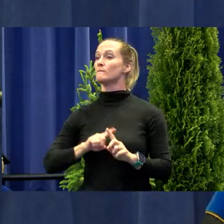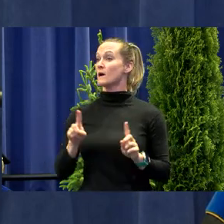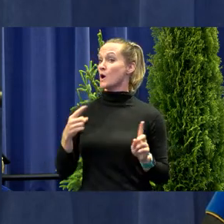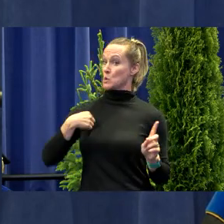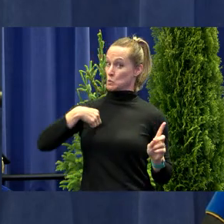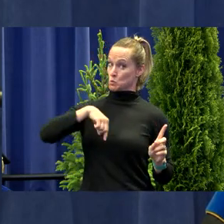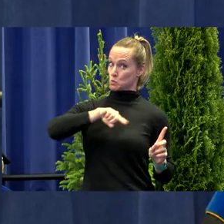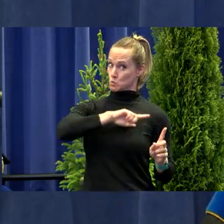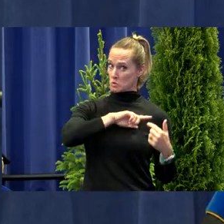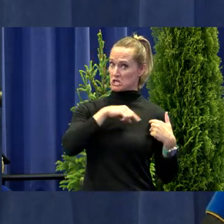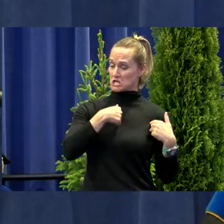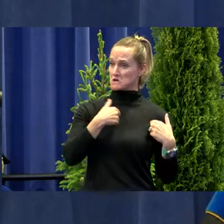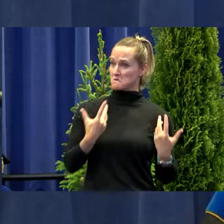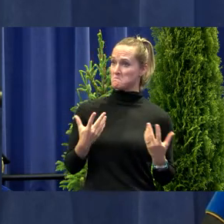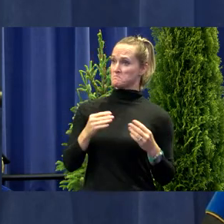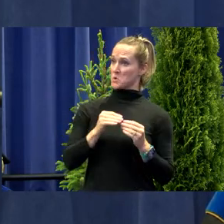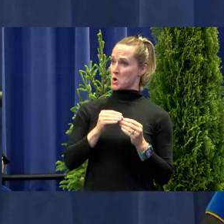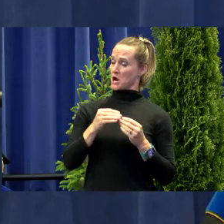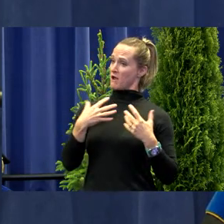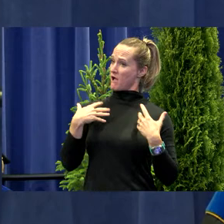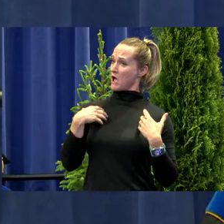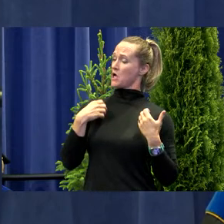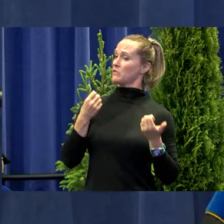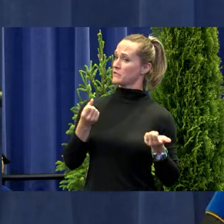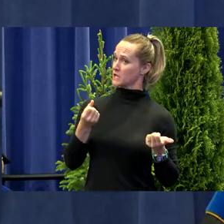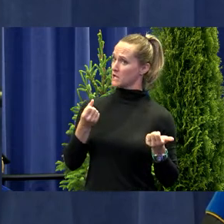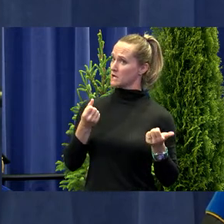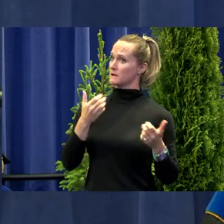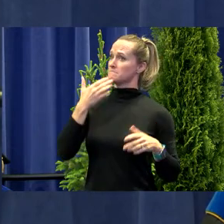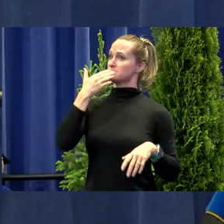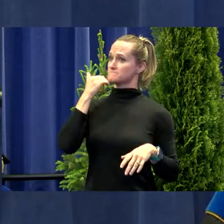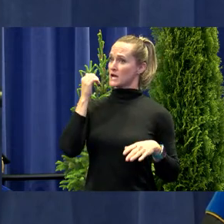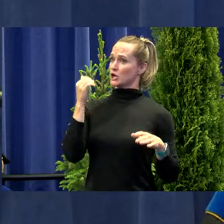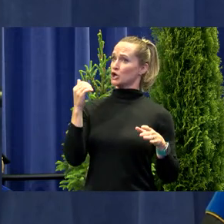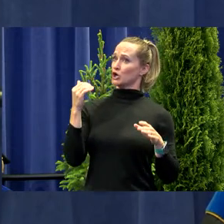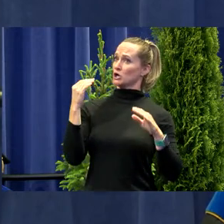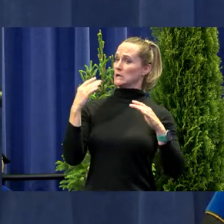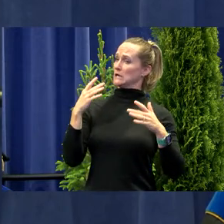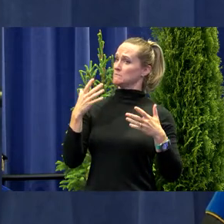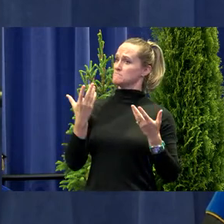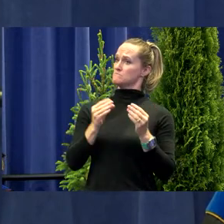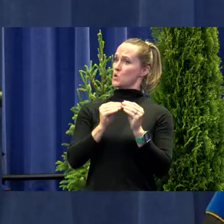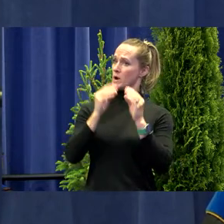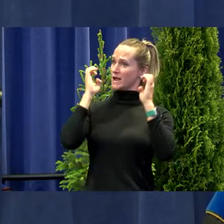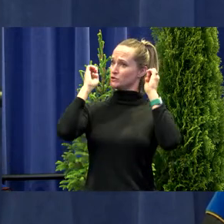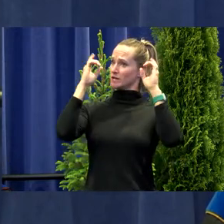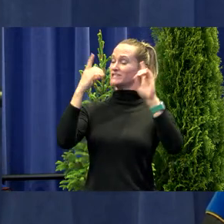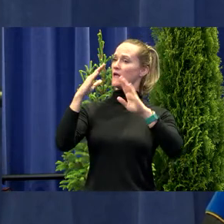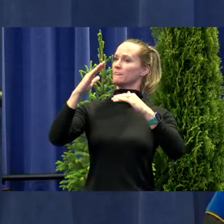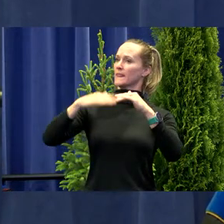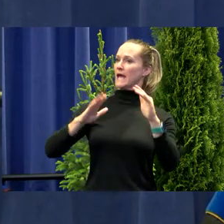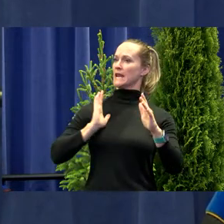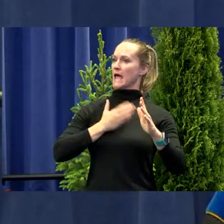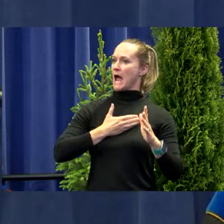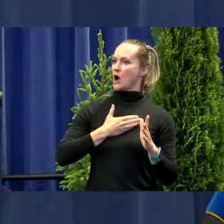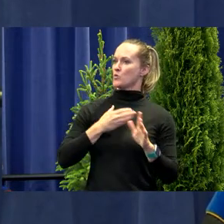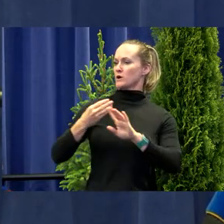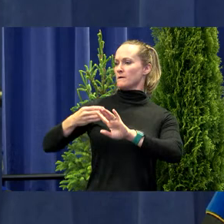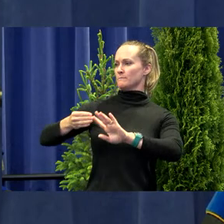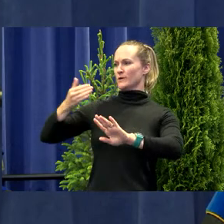average, healthier, better educated, and wealthier than the people who came before us. We have access to